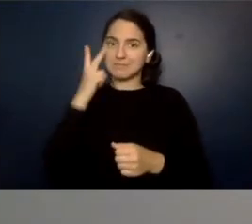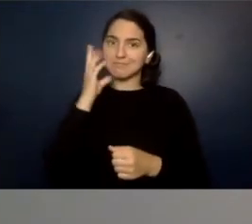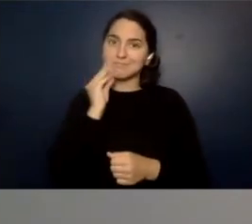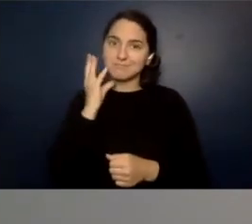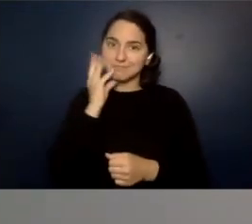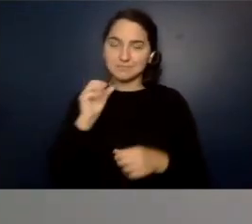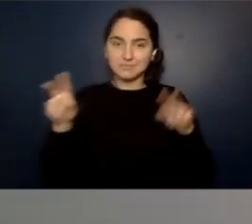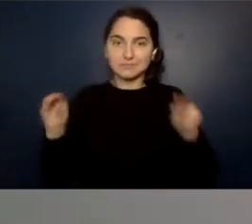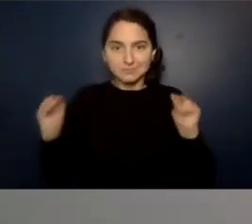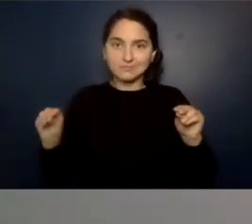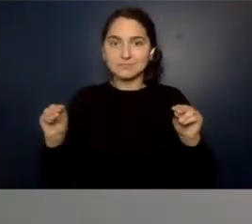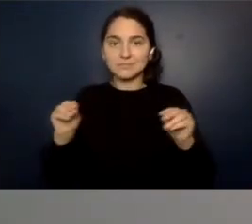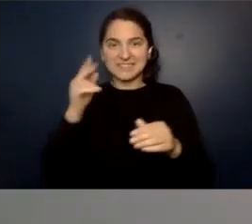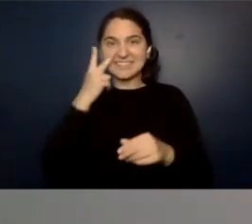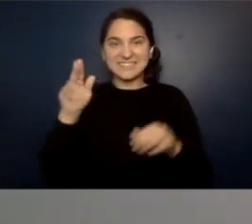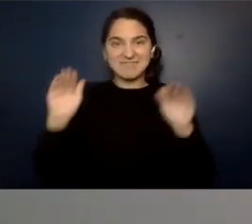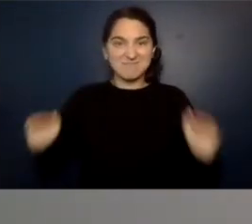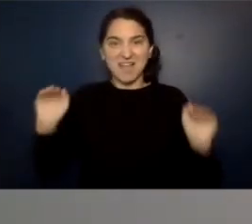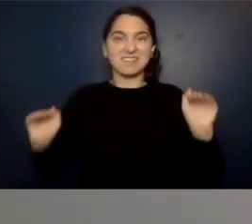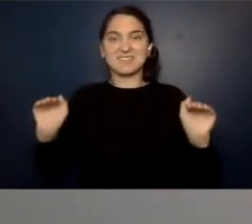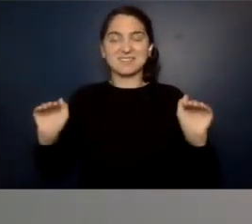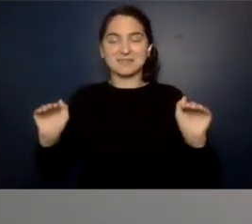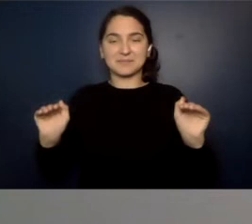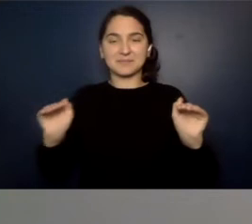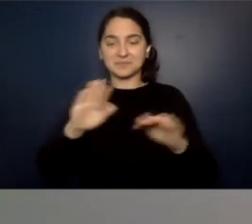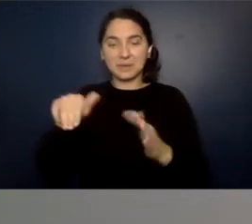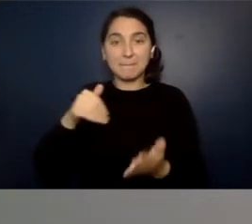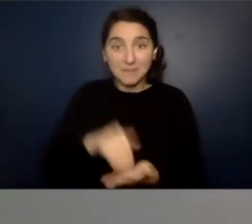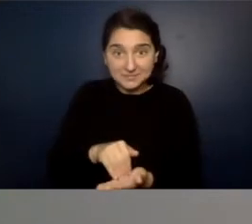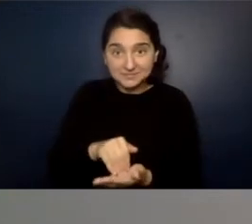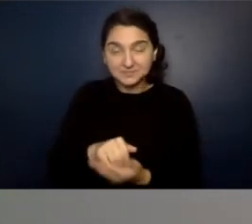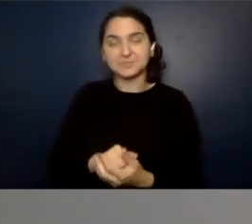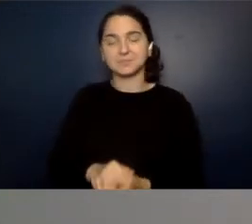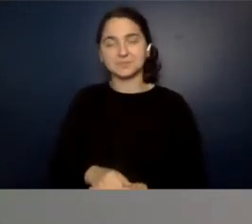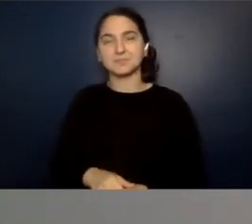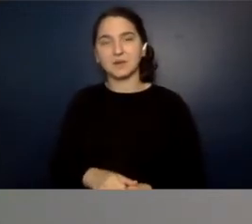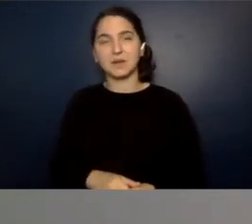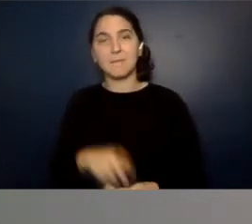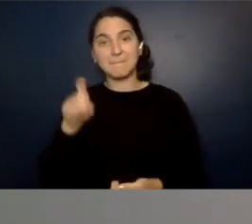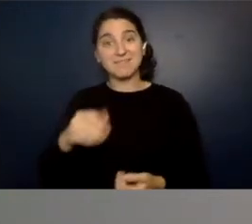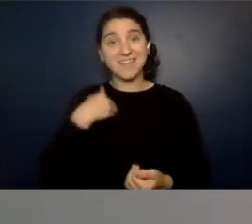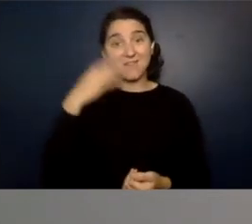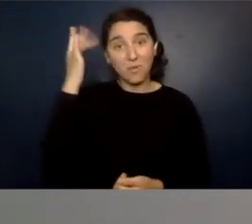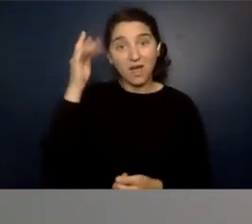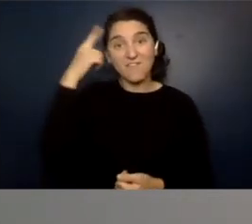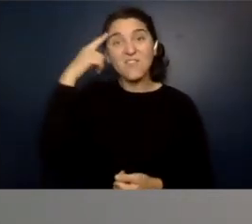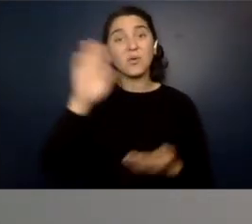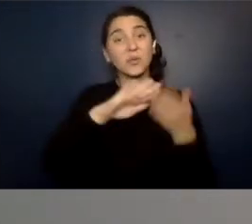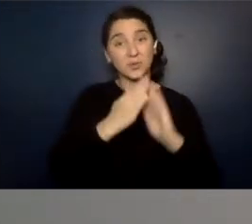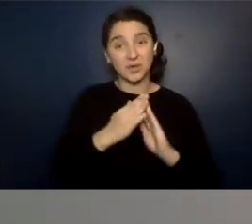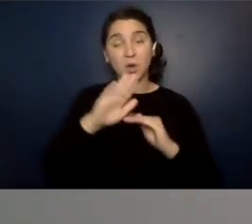world, soul freedom for us Baptists needs to mean life in the dangerous